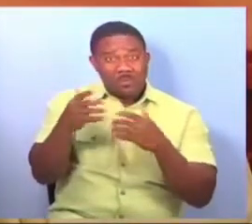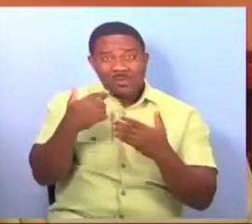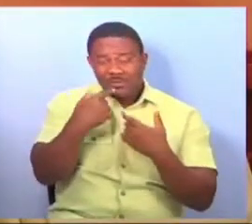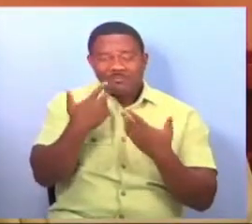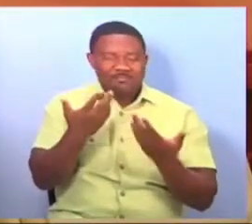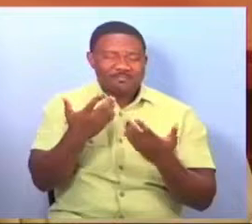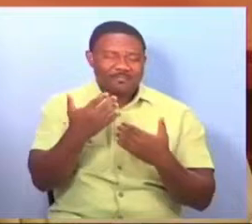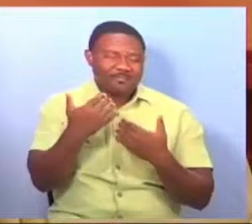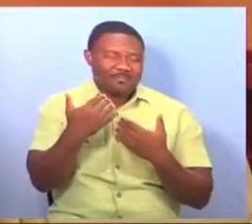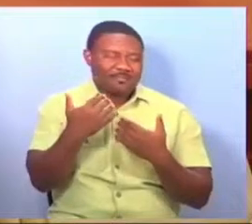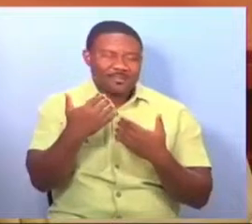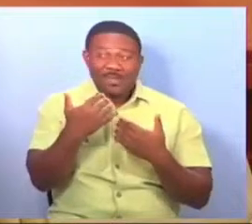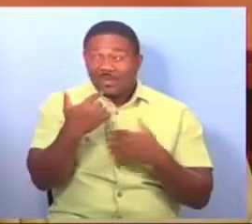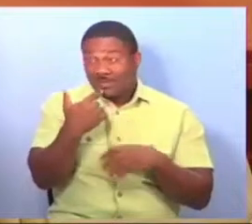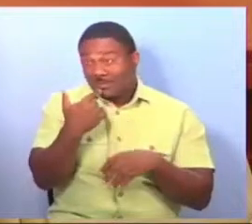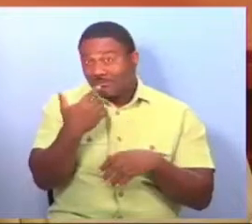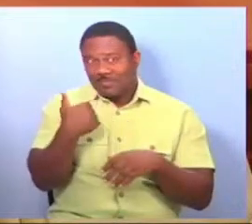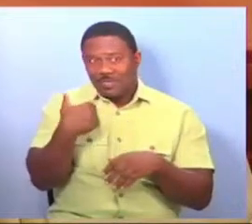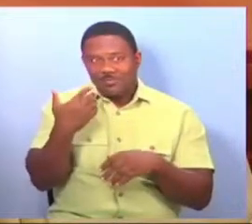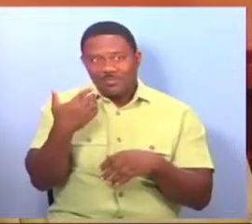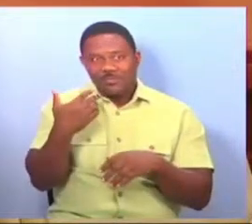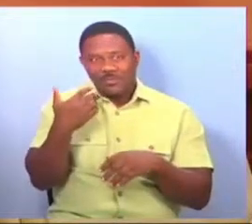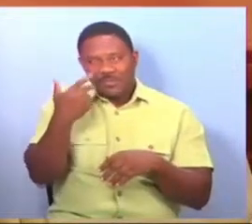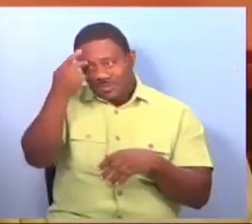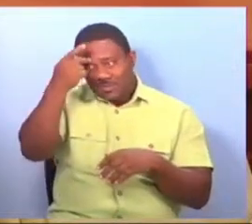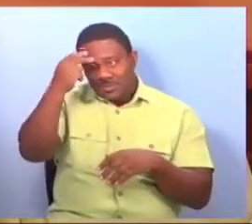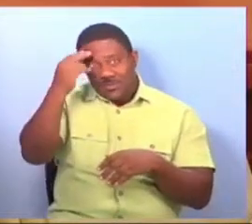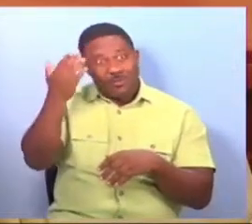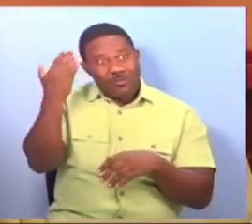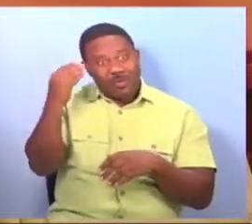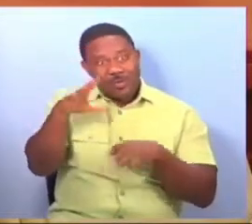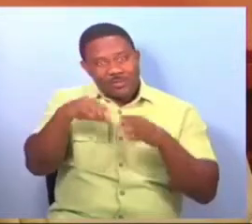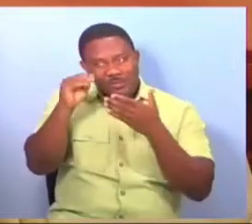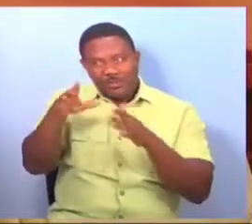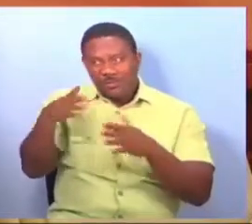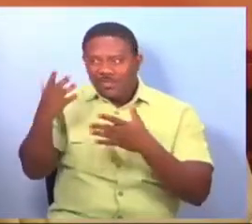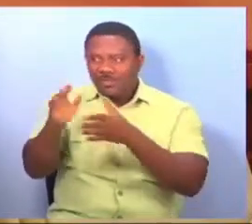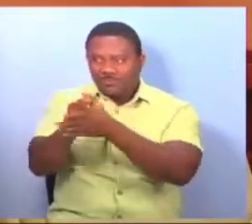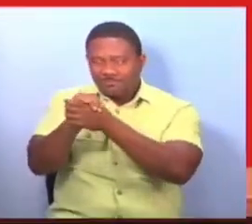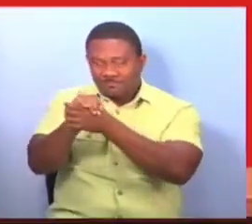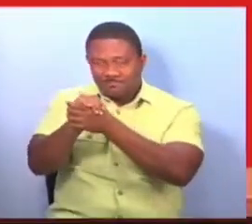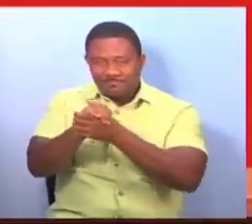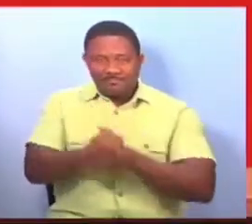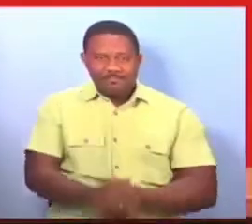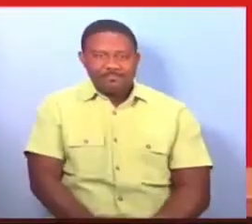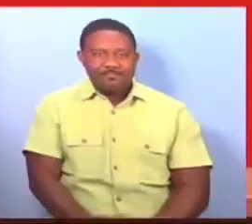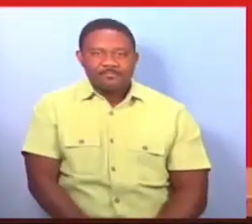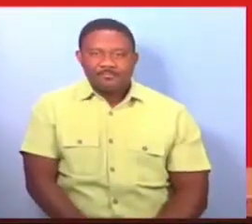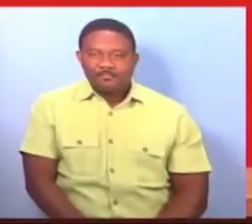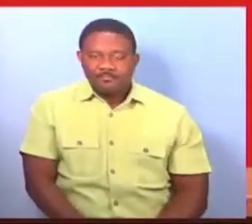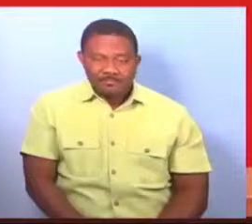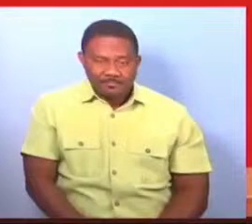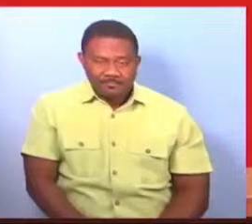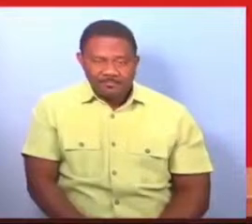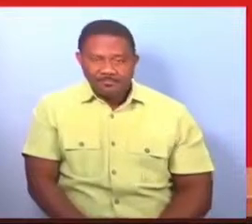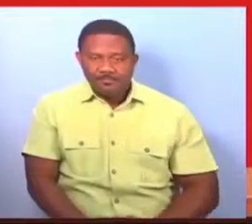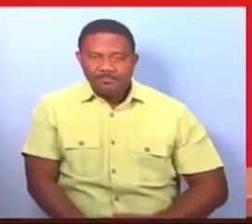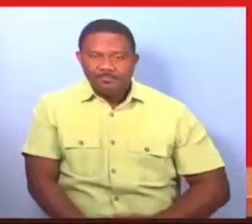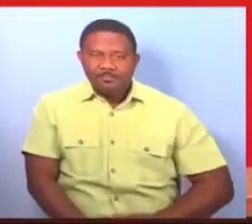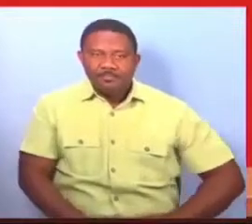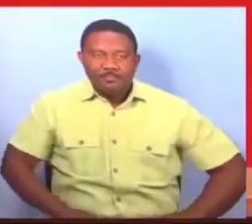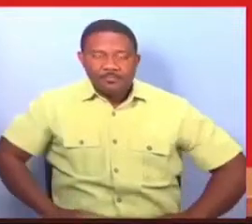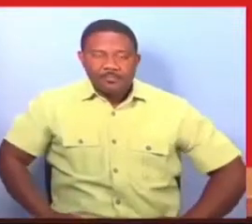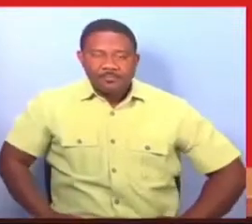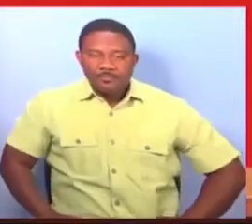to this and say, as a former student of KNUS, I go. Thank you. Thank you very much, Honorable